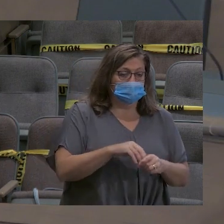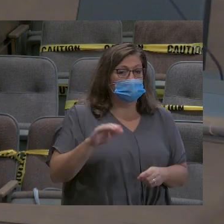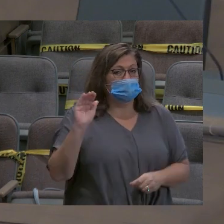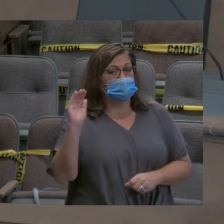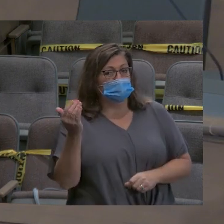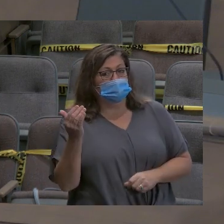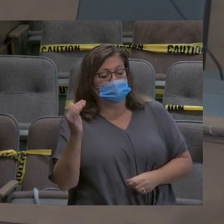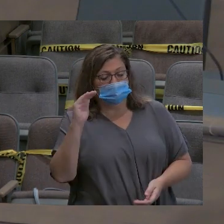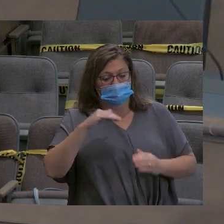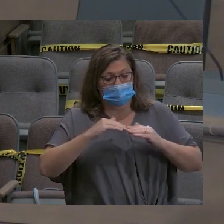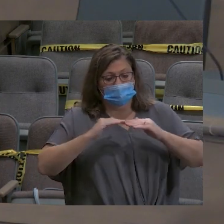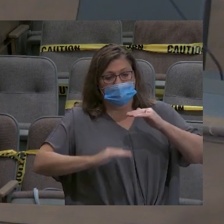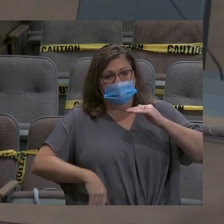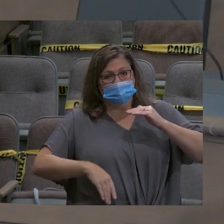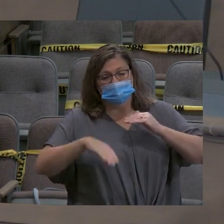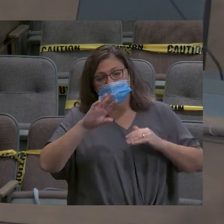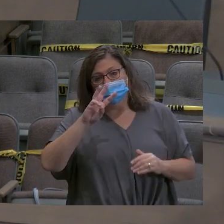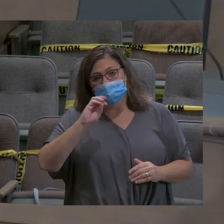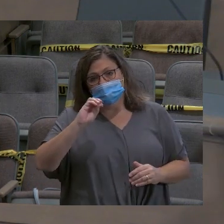less than 60%.